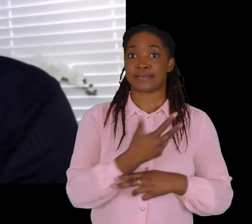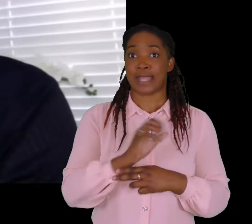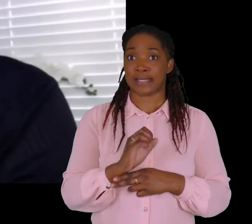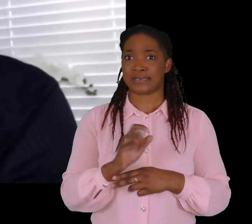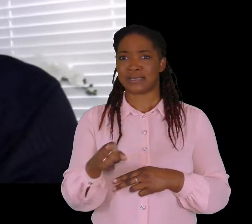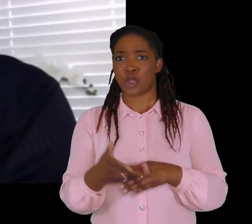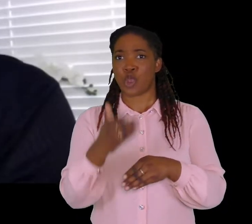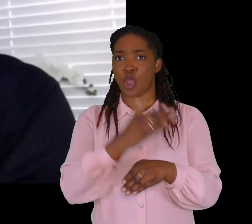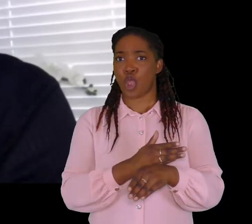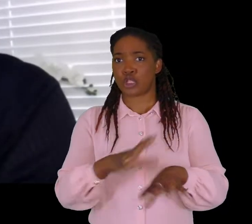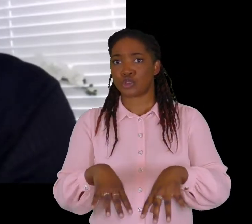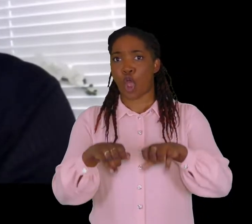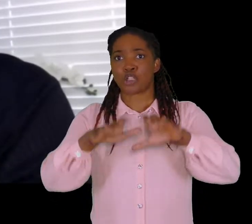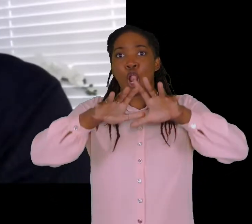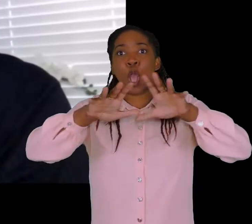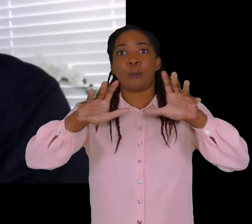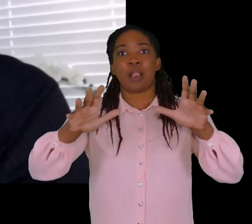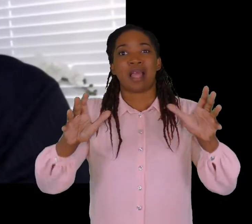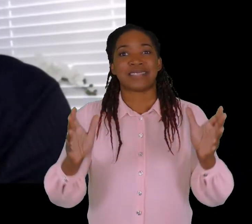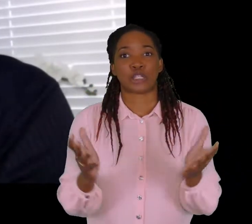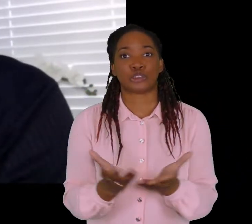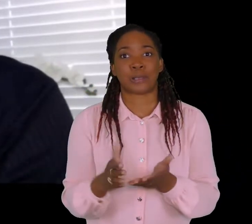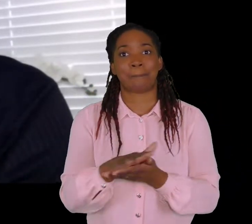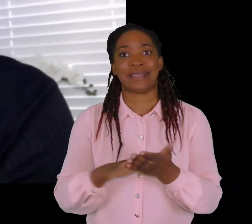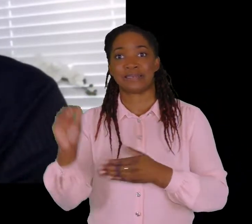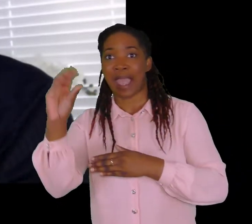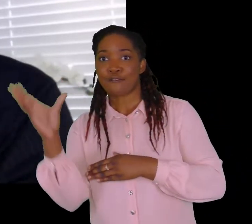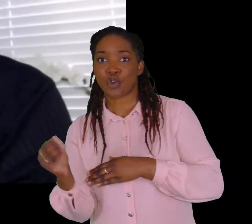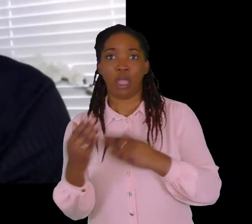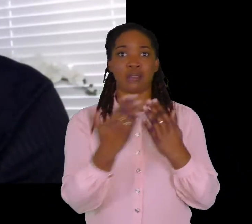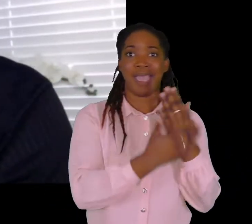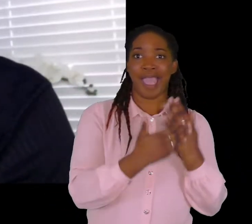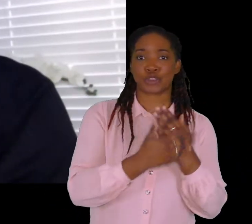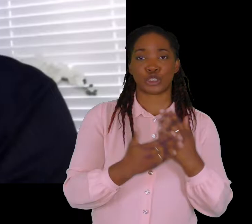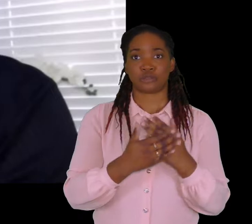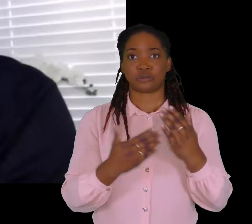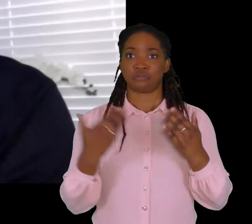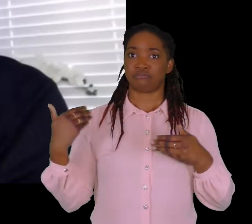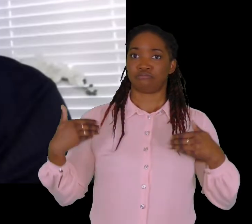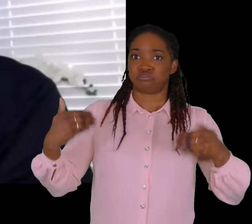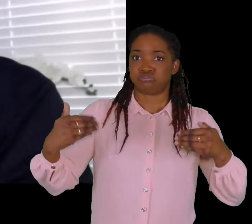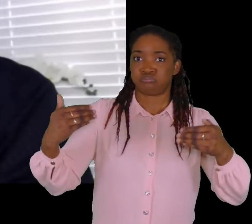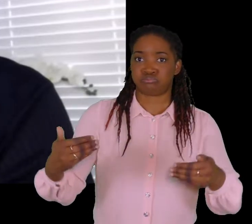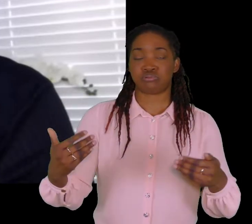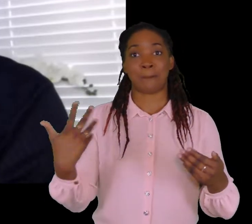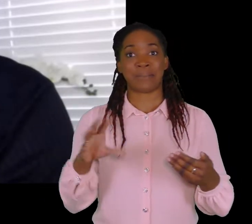early stages of globalization as a movement in which artists from African and Asian descent created works which